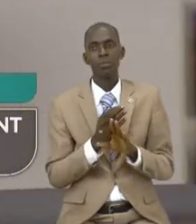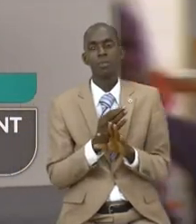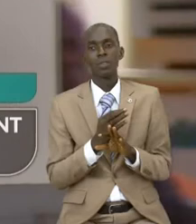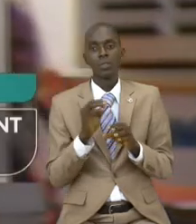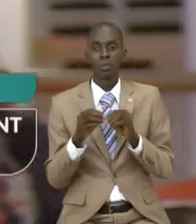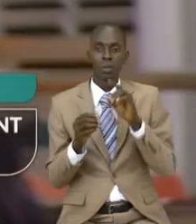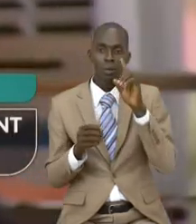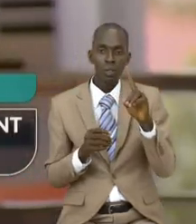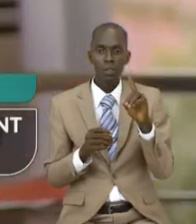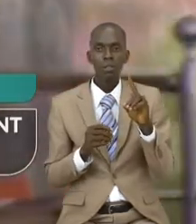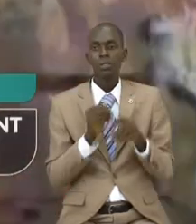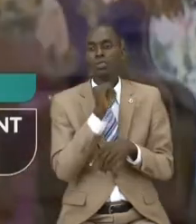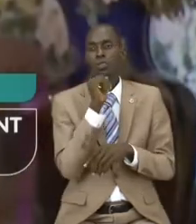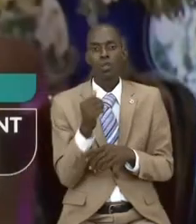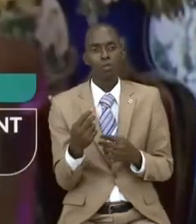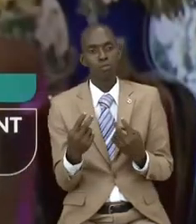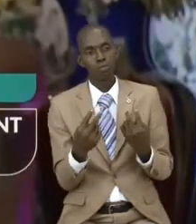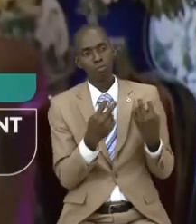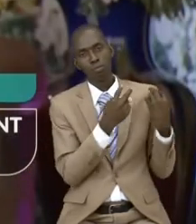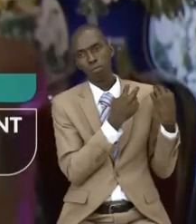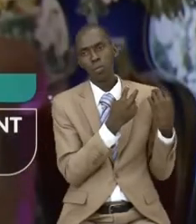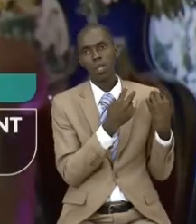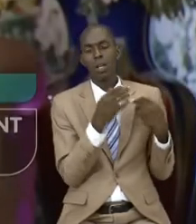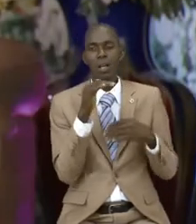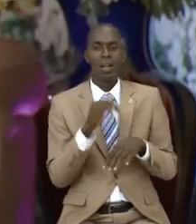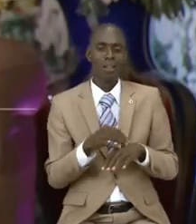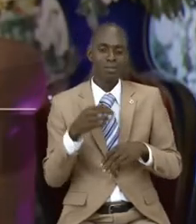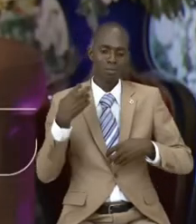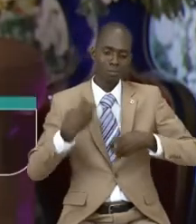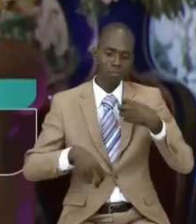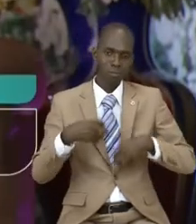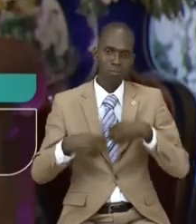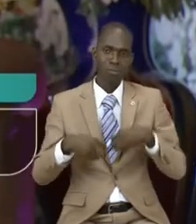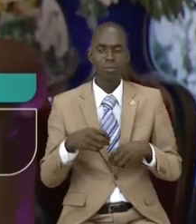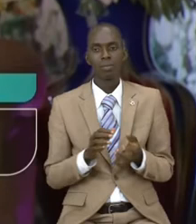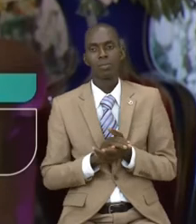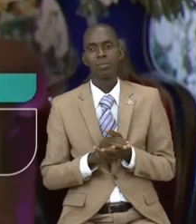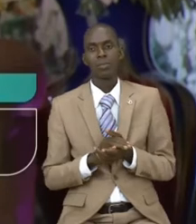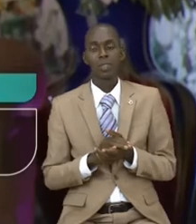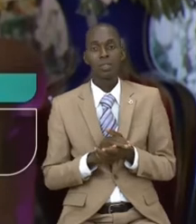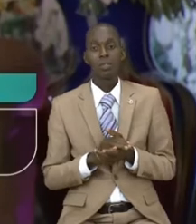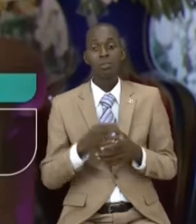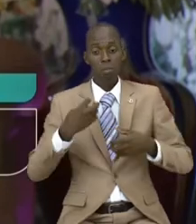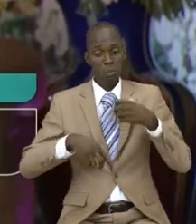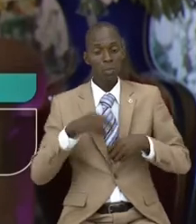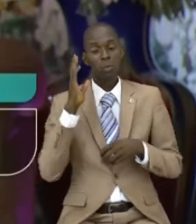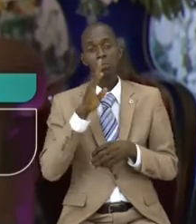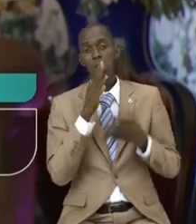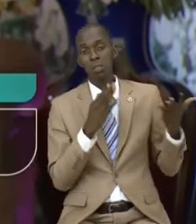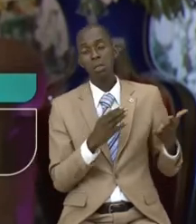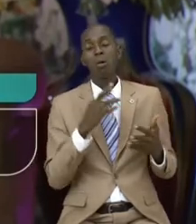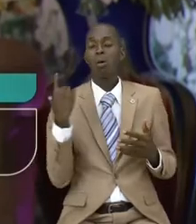not looking at difficulties. Difficulties, they have always been